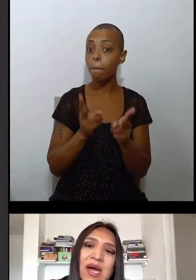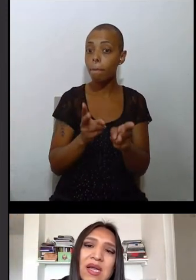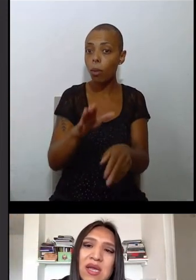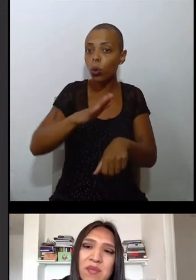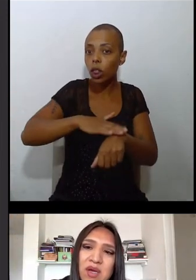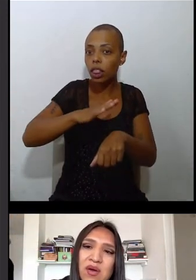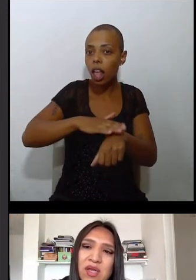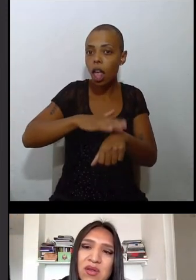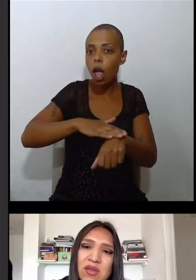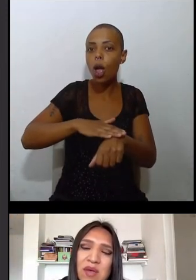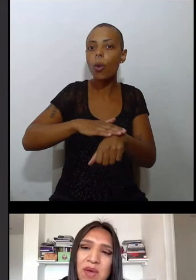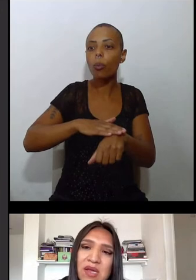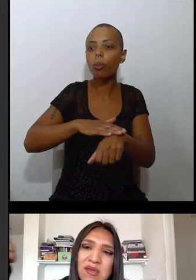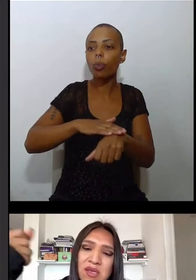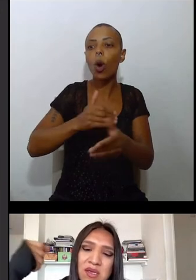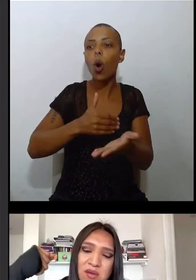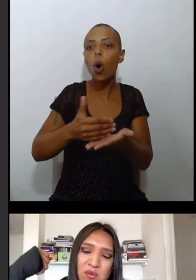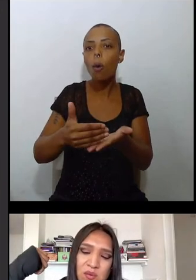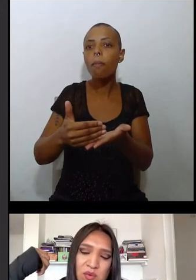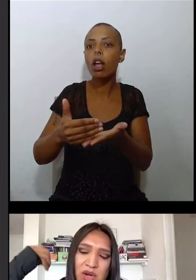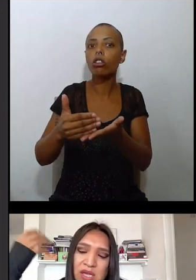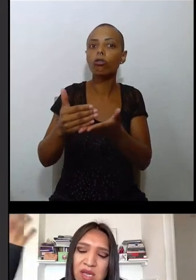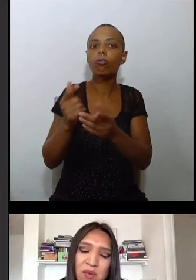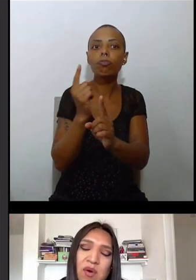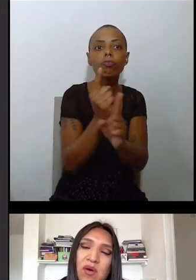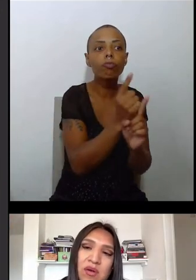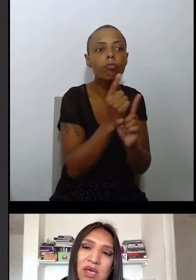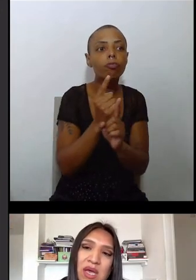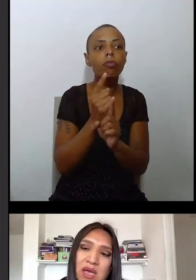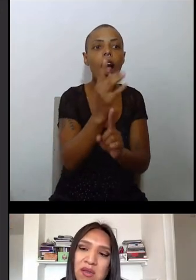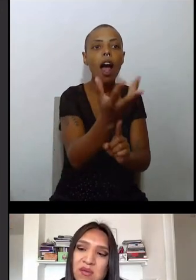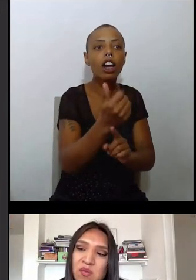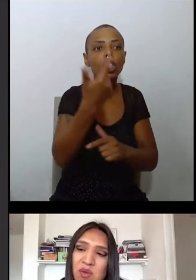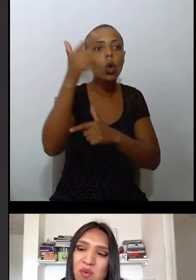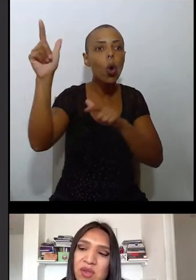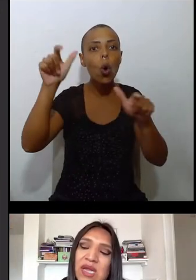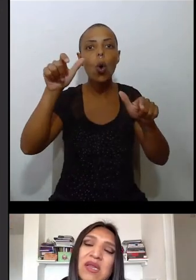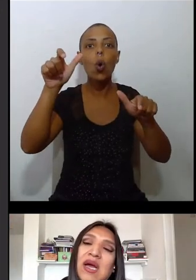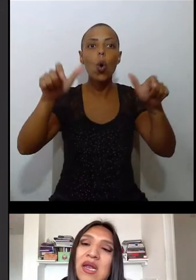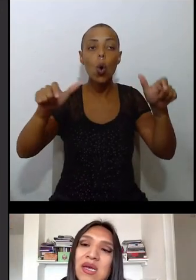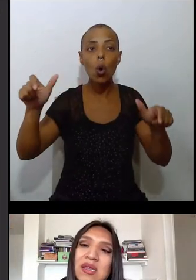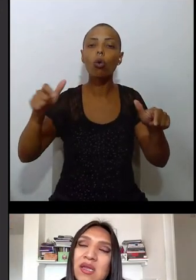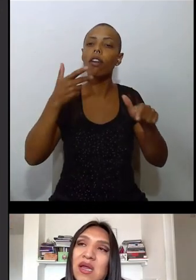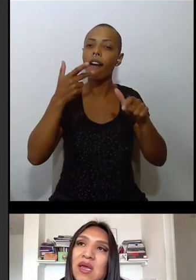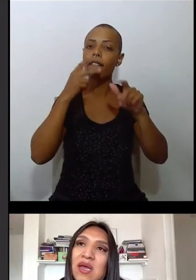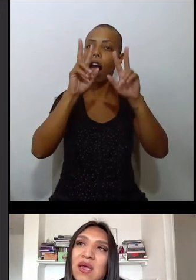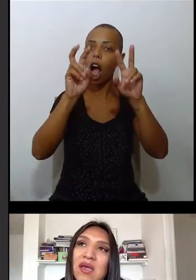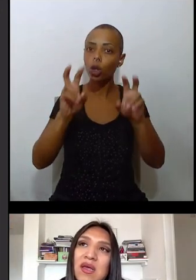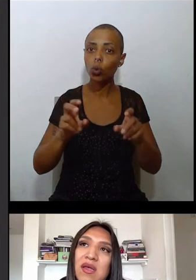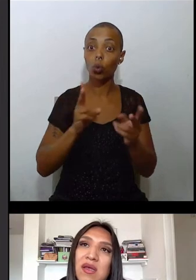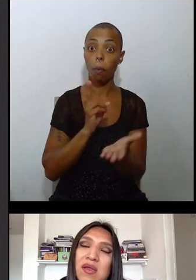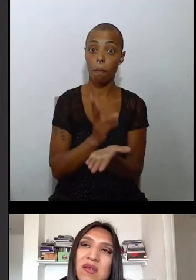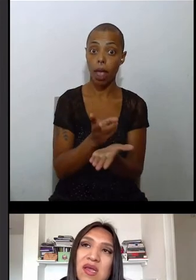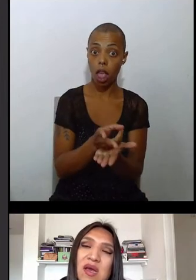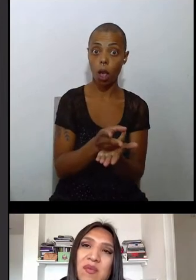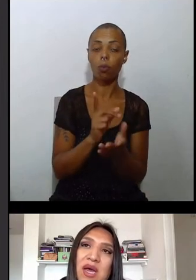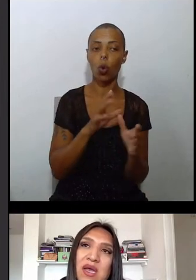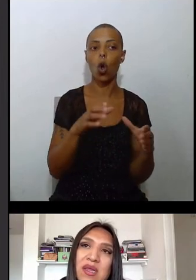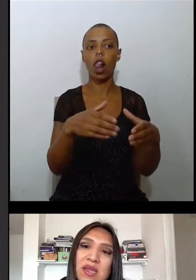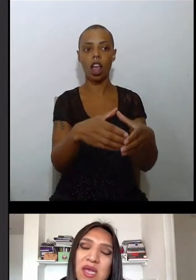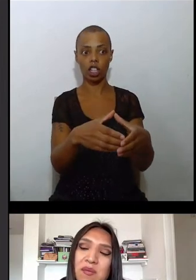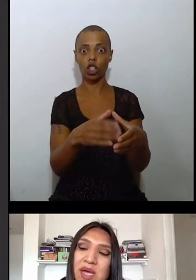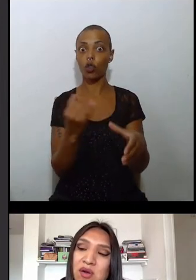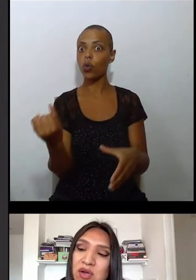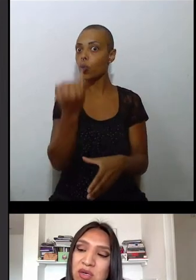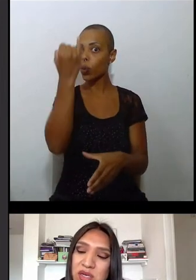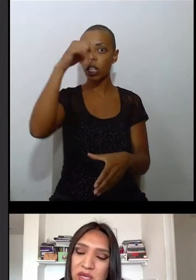okay and right about the same time I started meeting with other artists working on the same